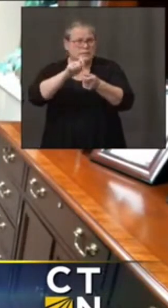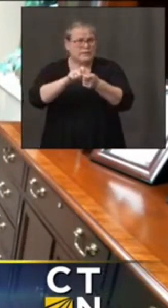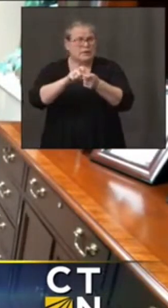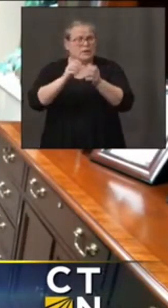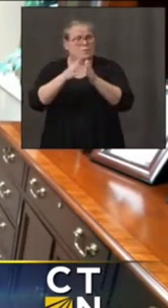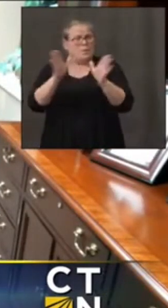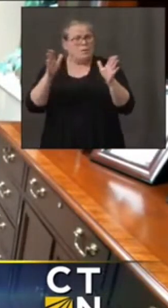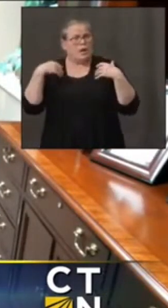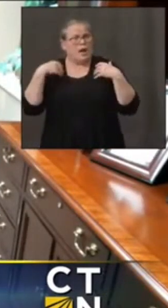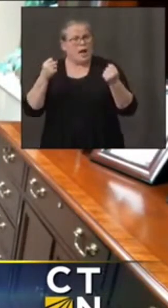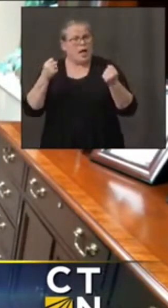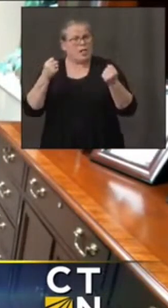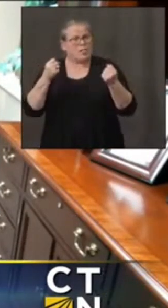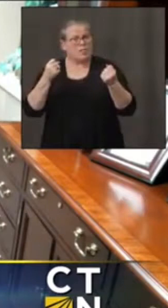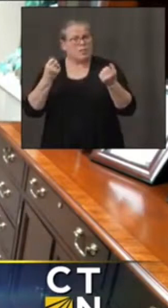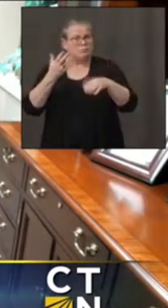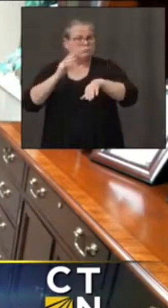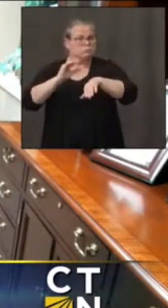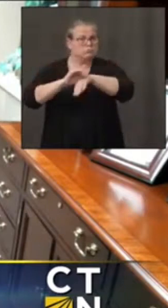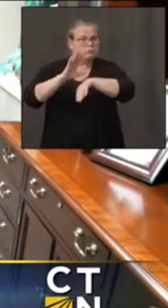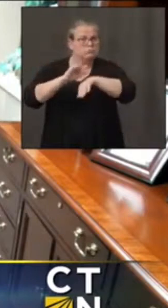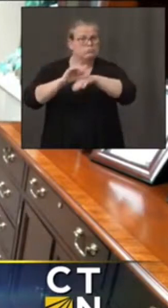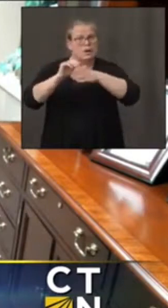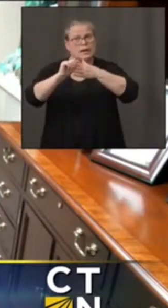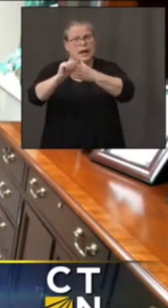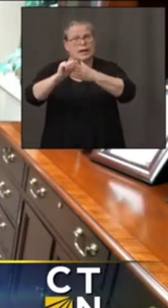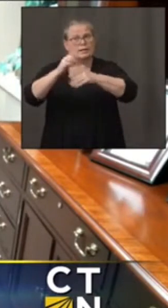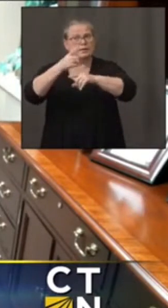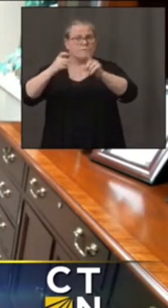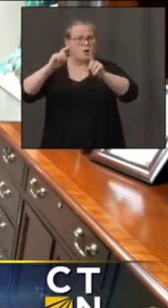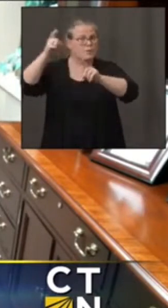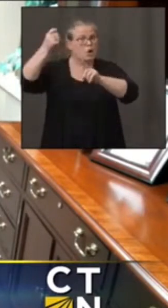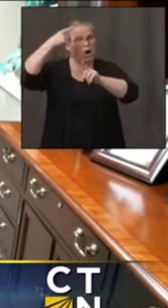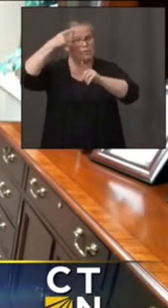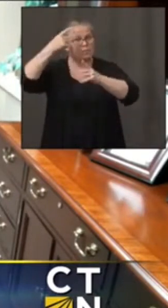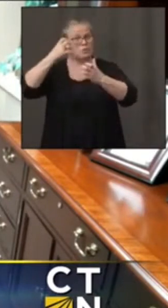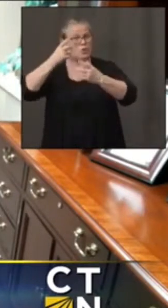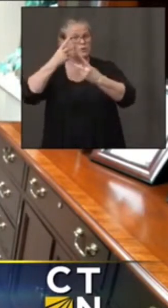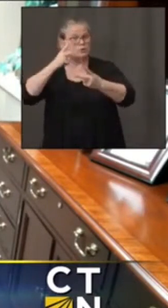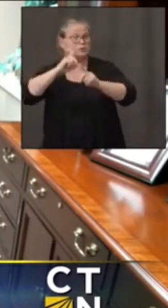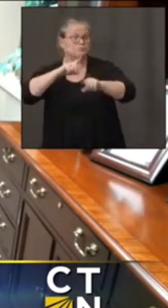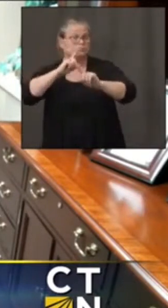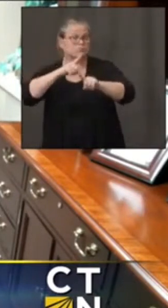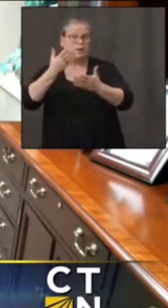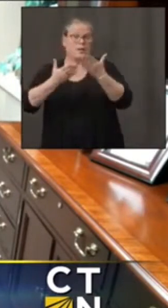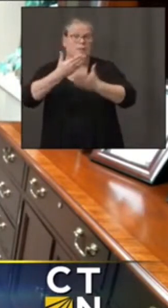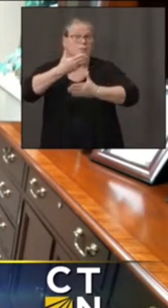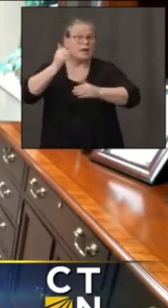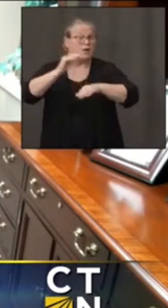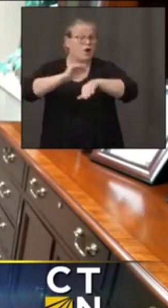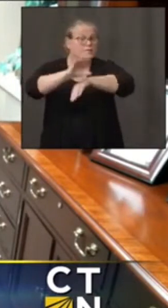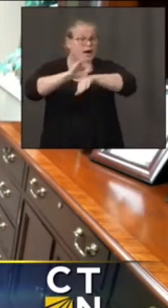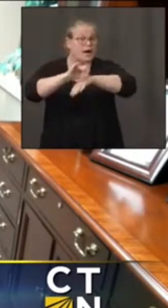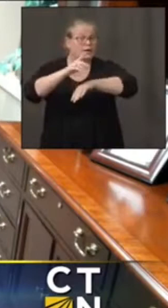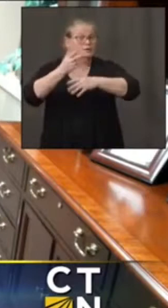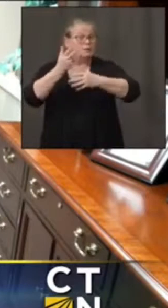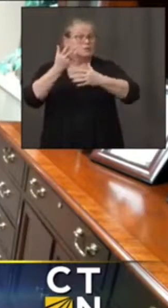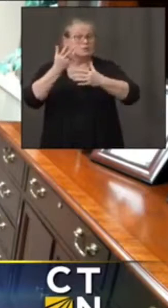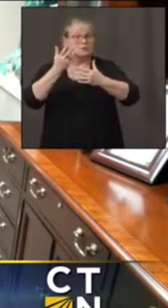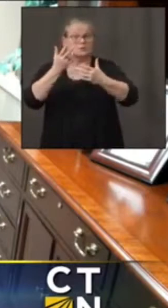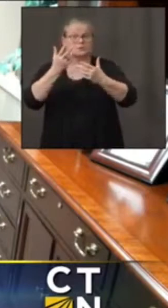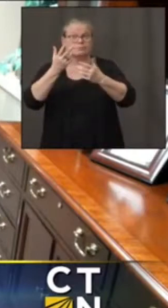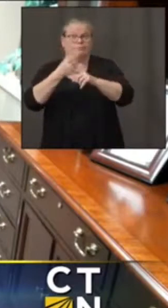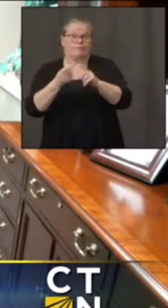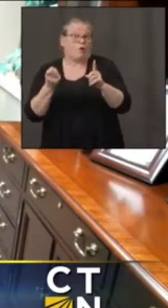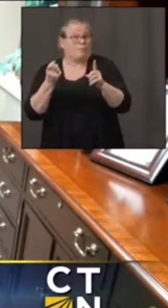see from government officials? And I'm thinking in terms of, is there better advice that should come out on, for example, the